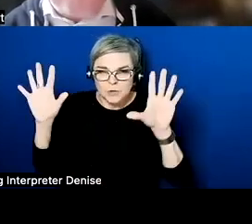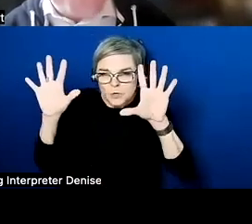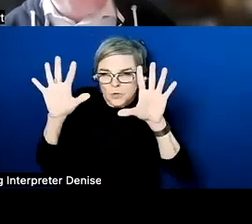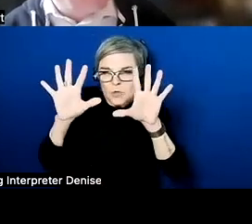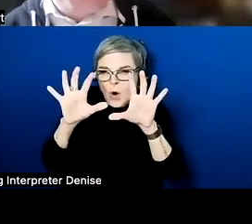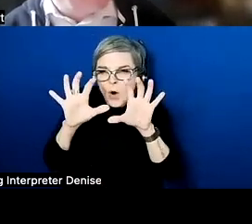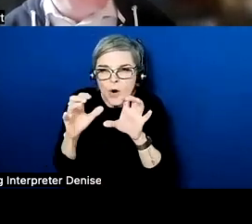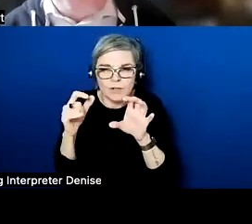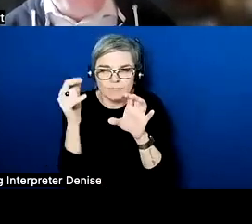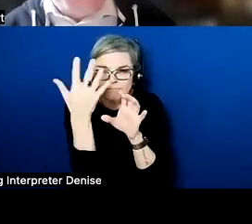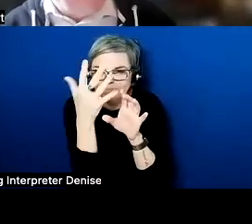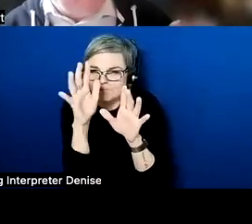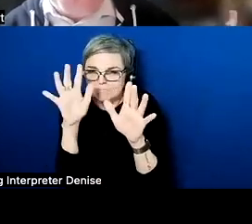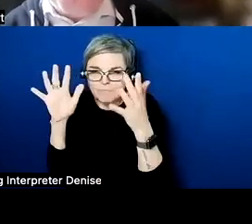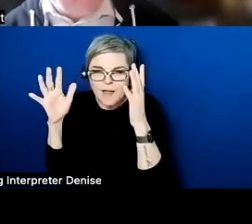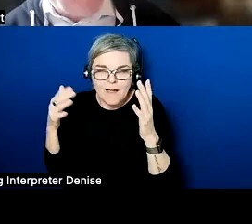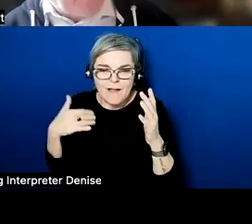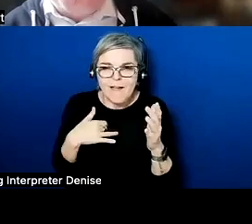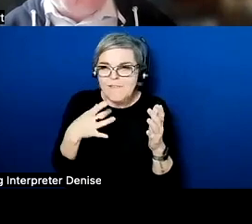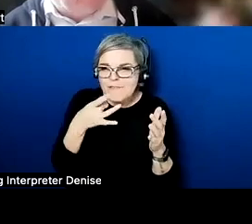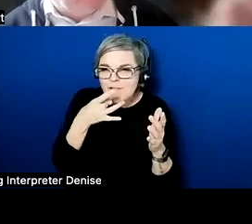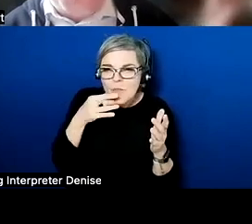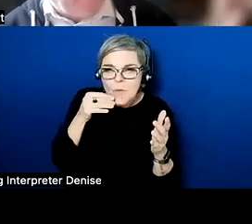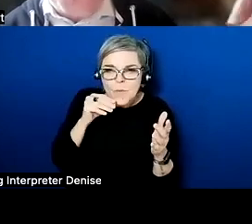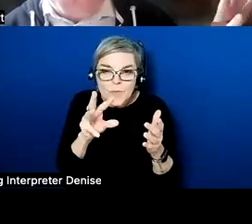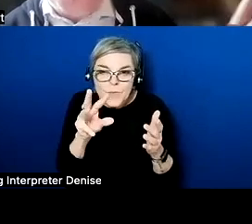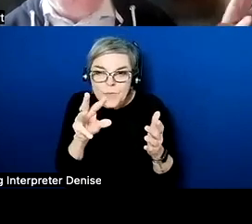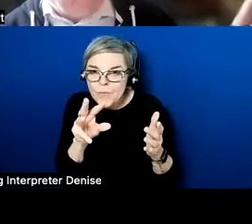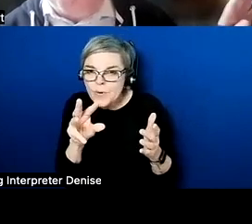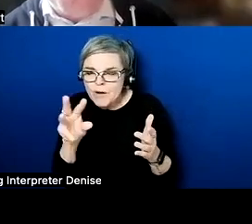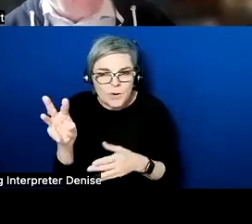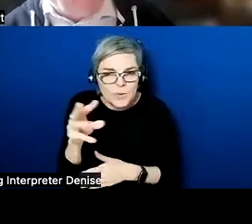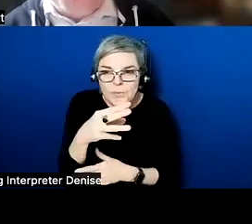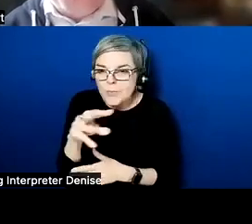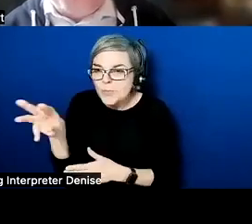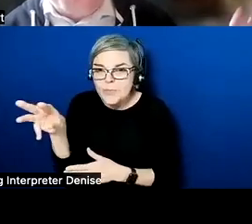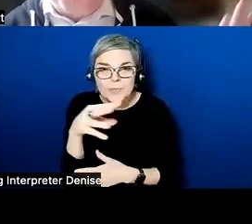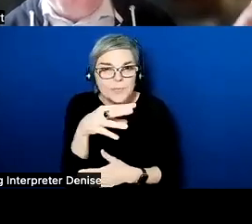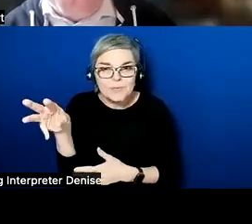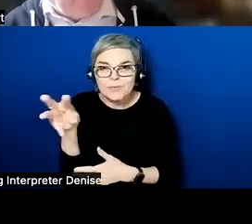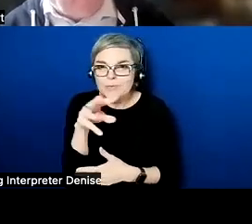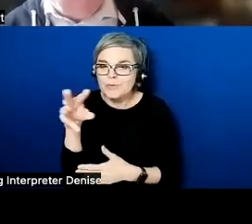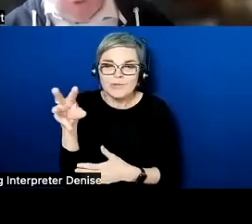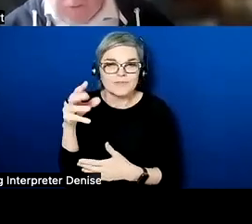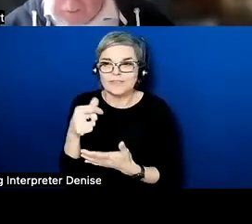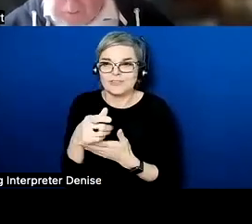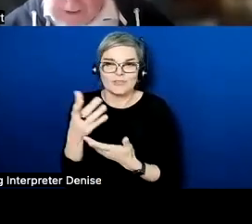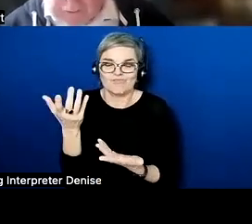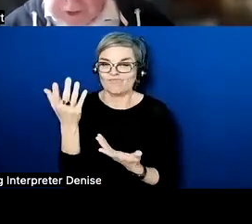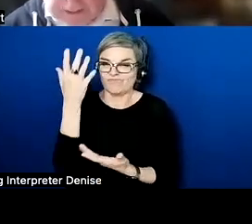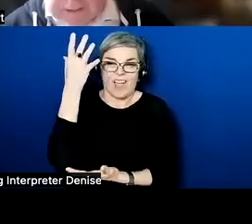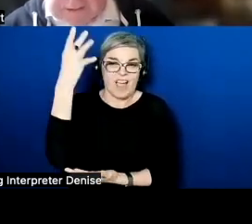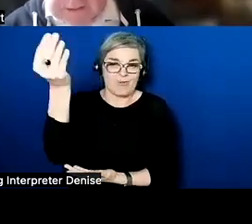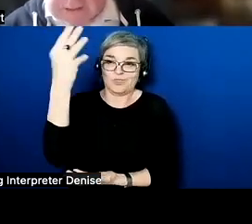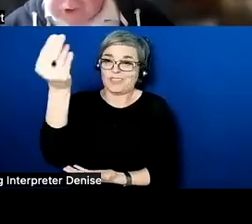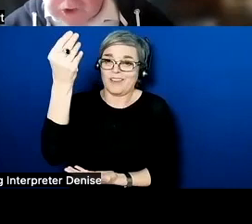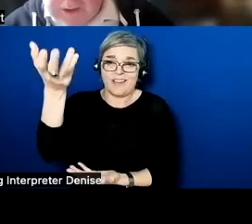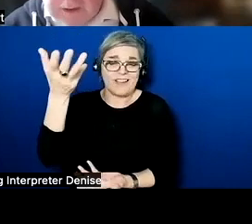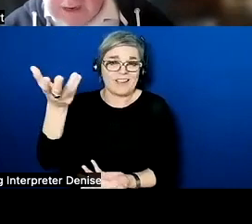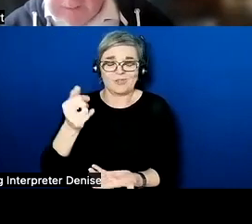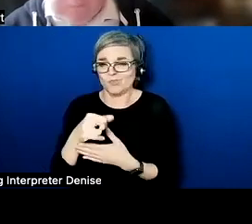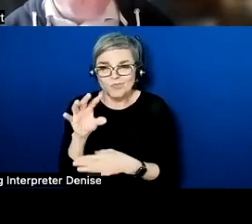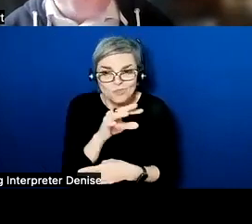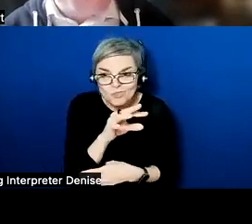our torches, we make light patterns, and we're out there just having fun, all the while trying to